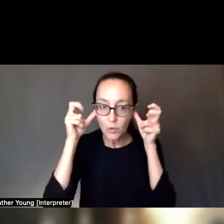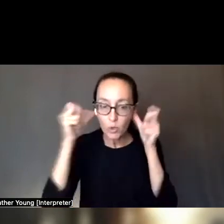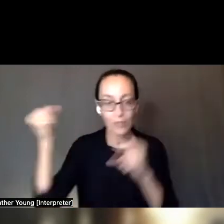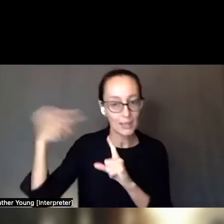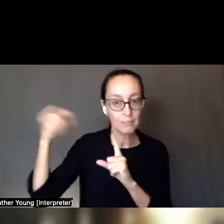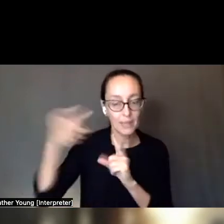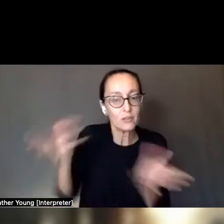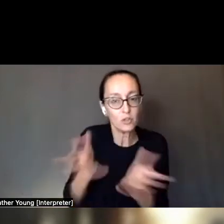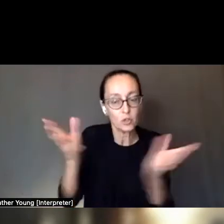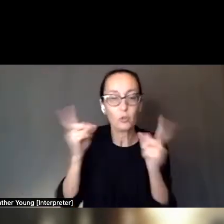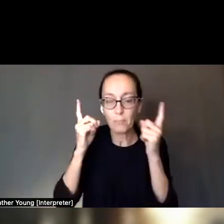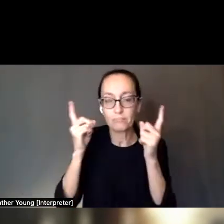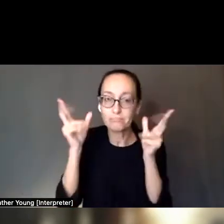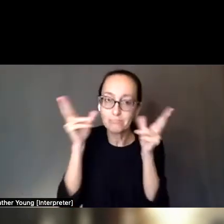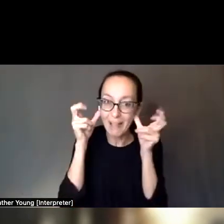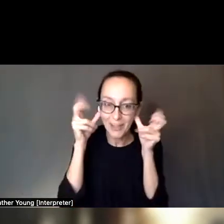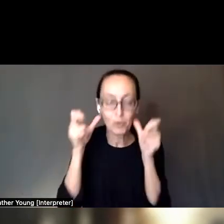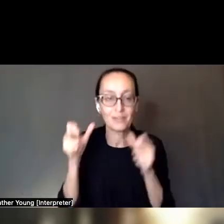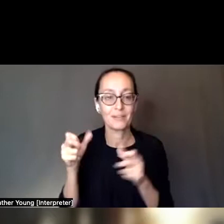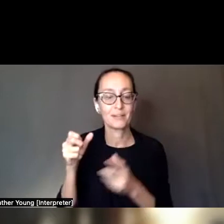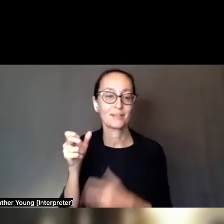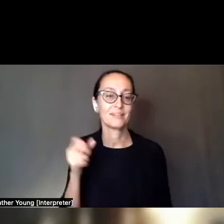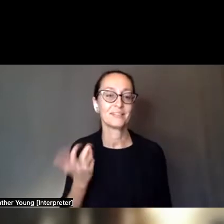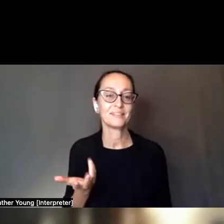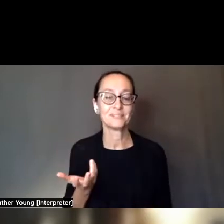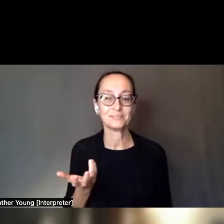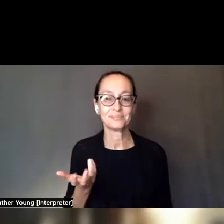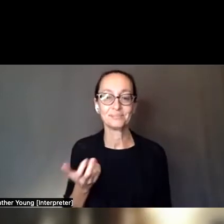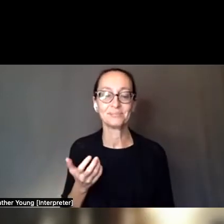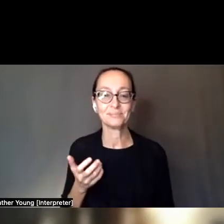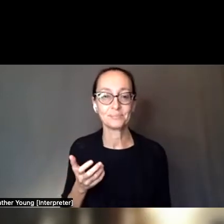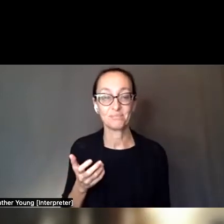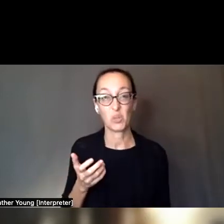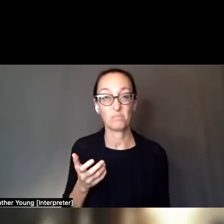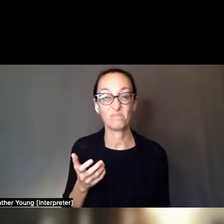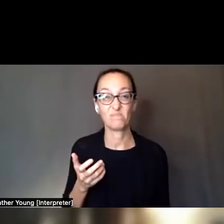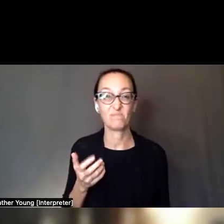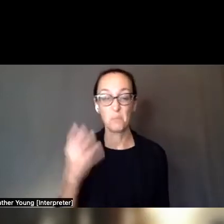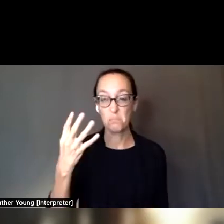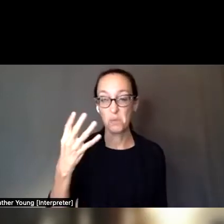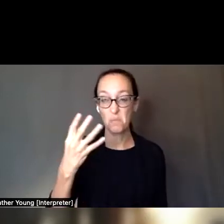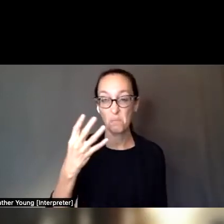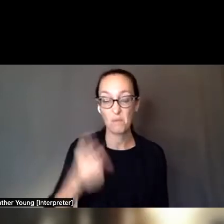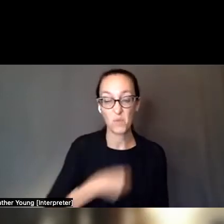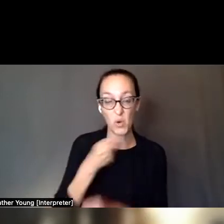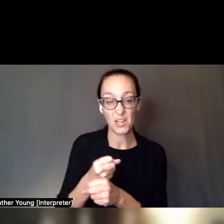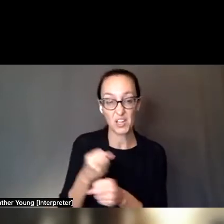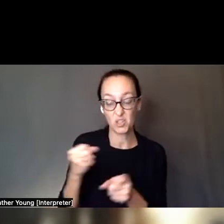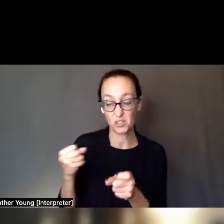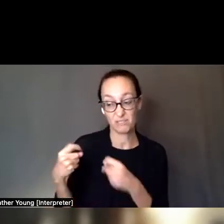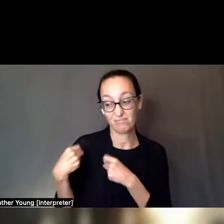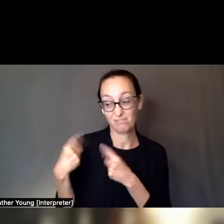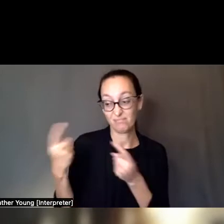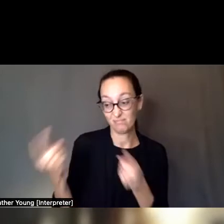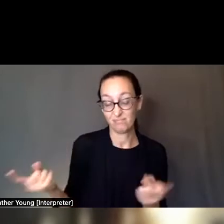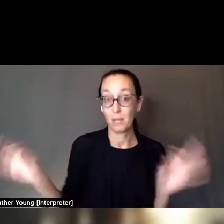hearing. So an important change, probably in the past 4 years or so, is to really take